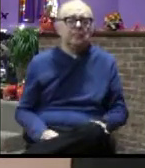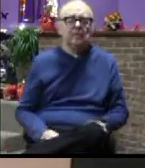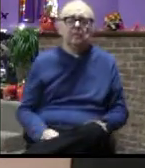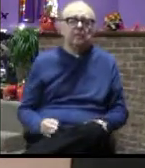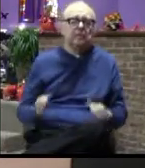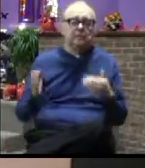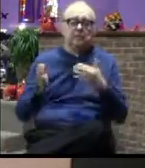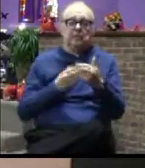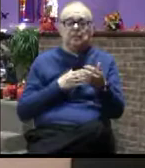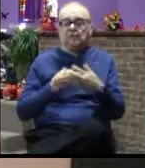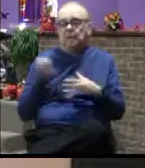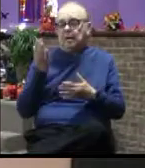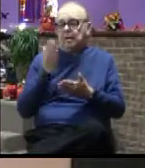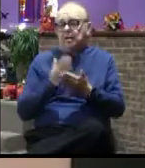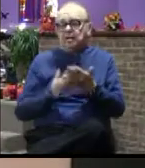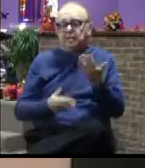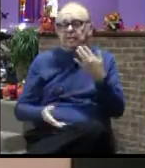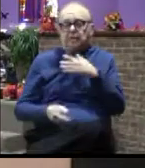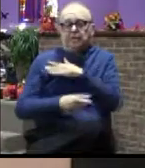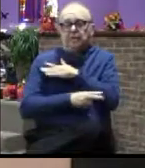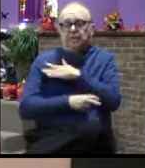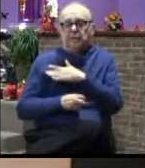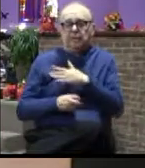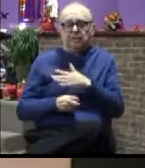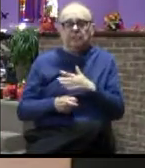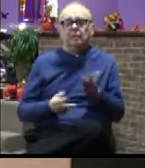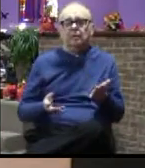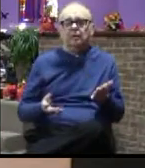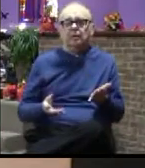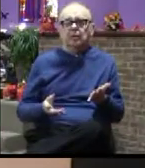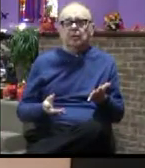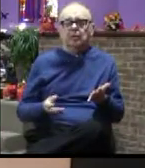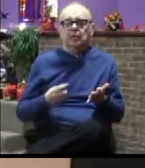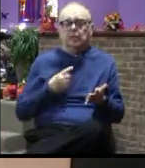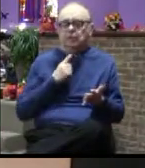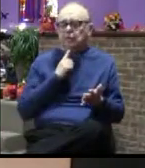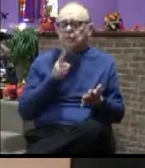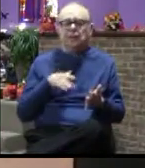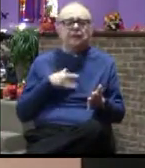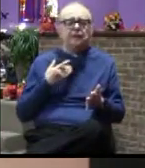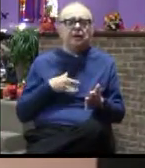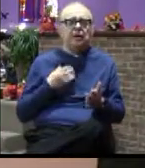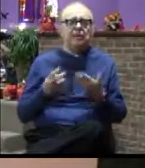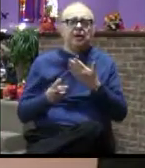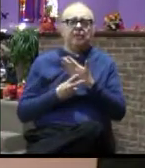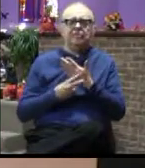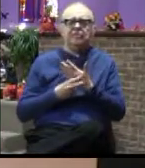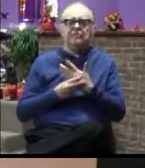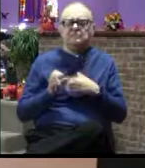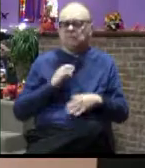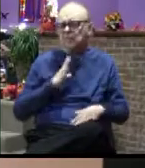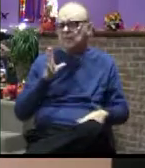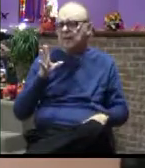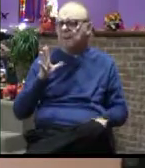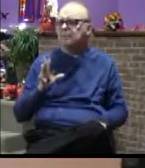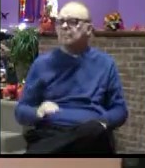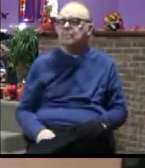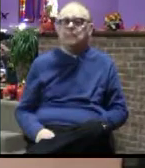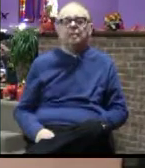really didn't, even though there was some theft and everything else, but really felt safe. You felt okay.